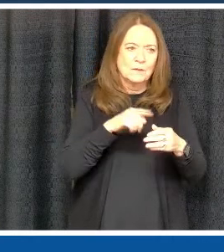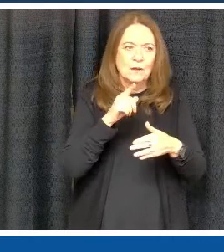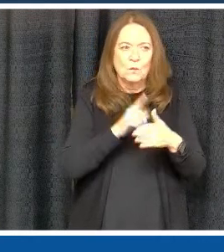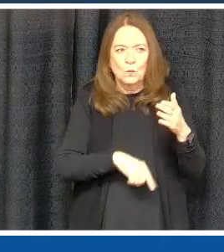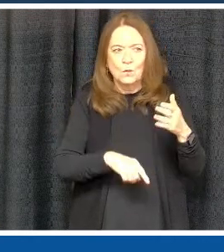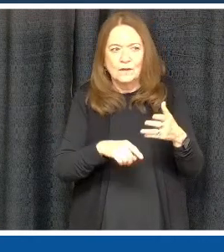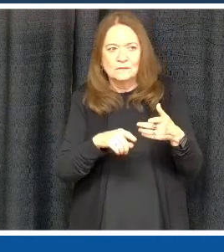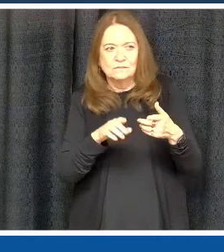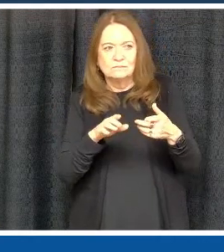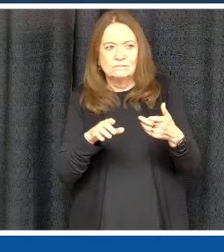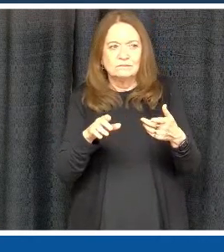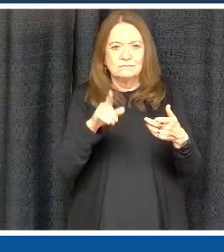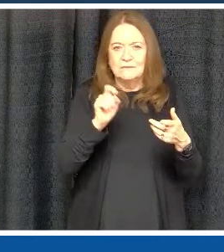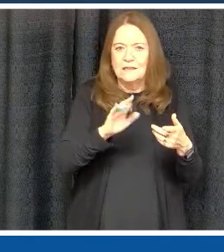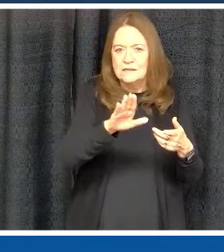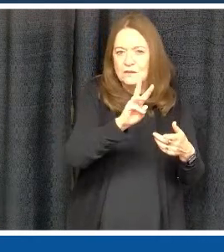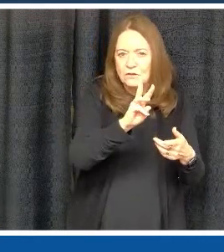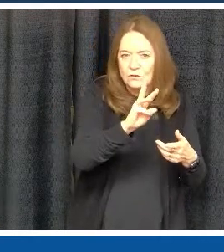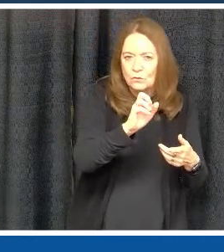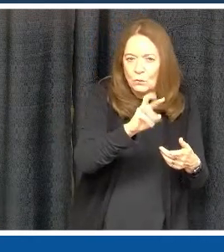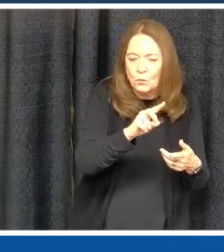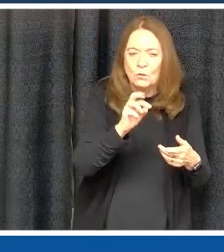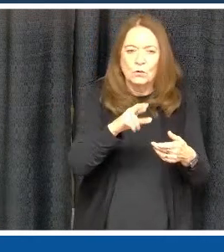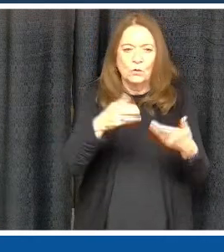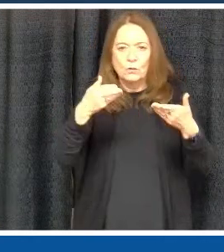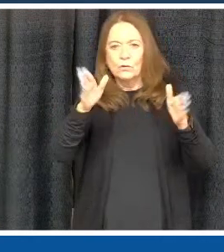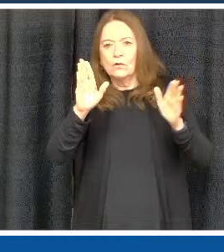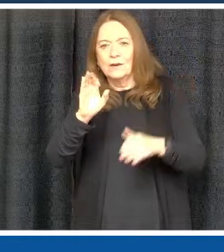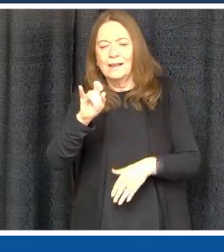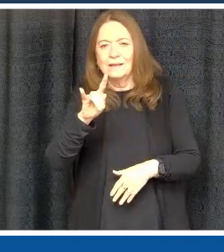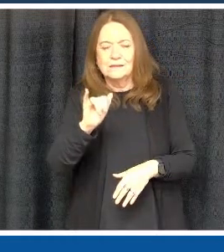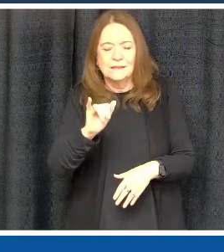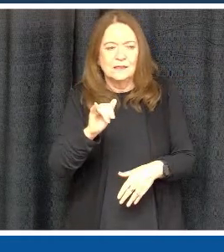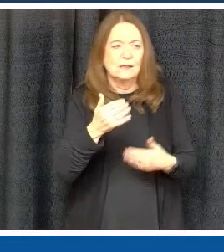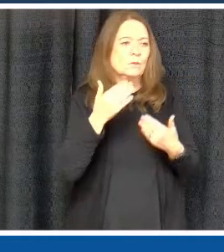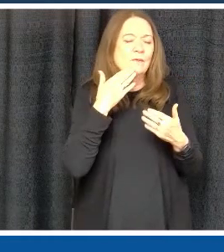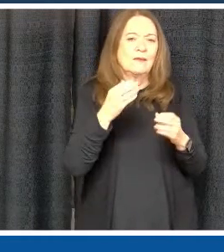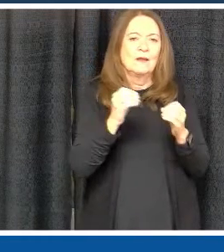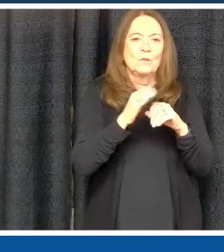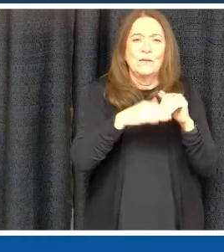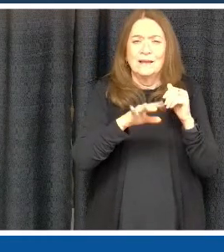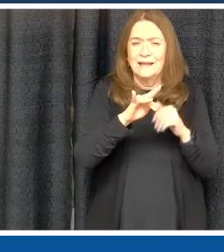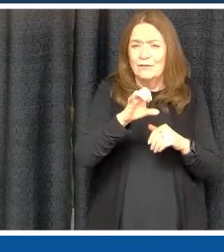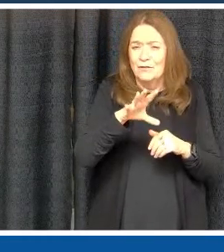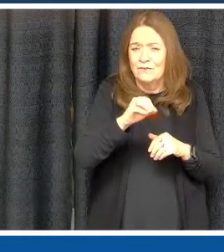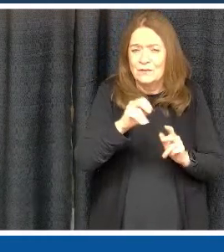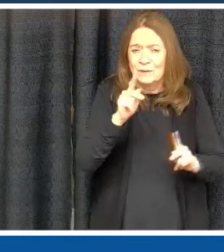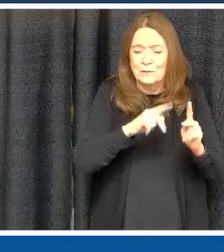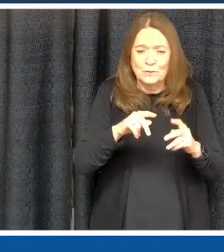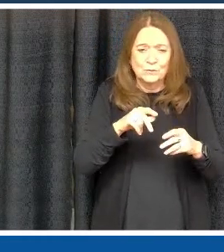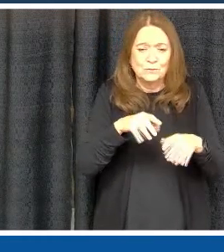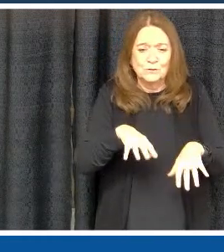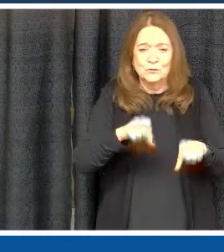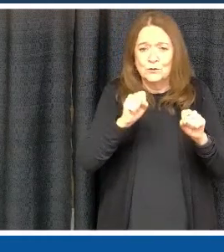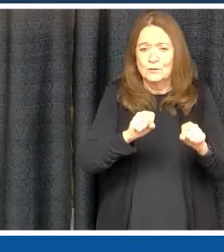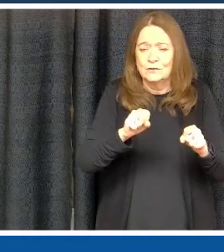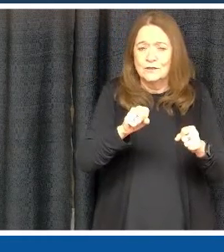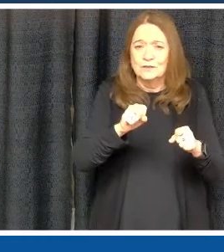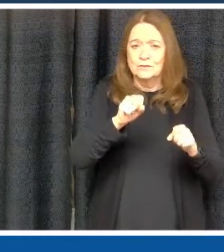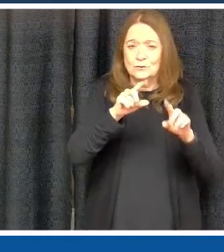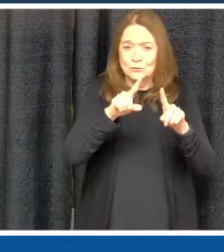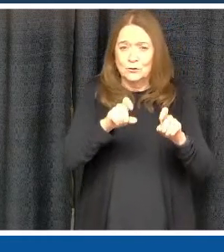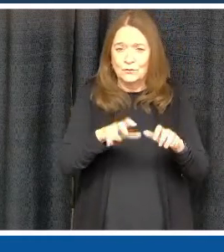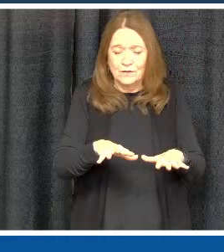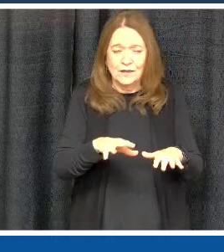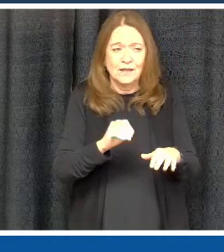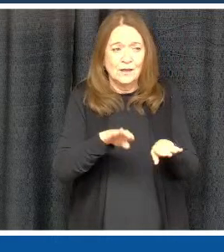for either your ward or the city as a whole. Thank over our 850 survey takers, our community workshop attendees, our